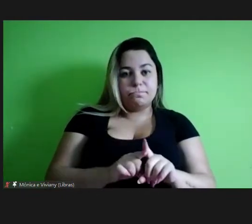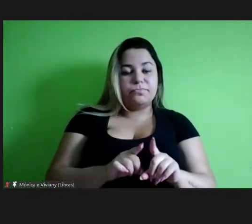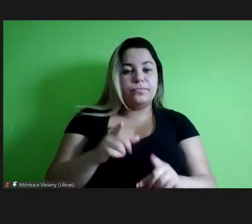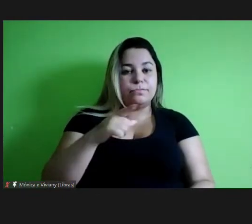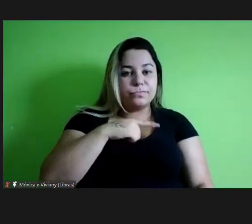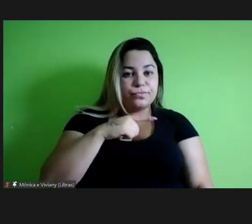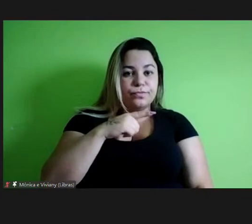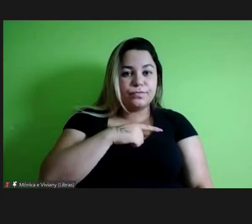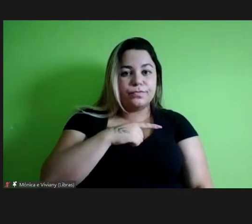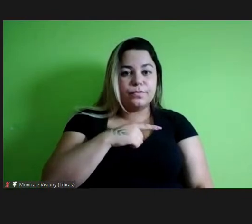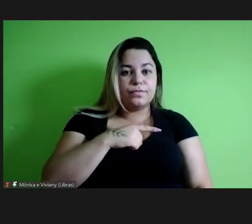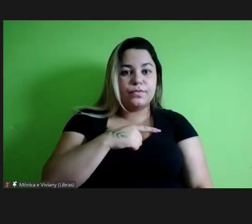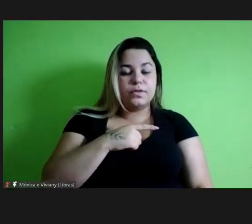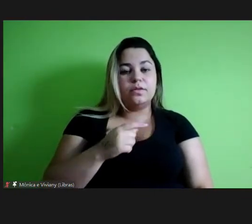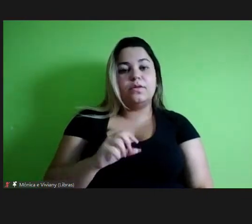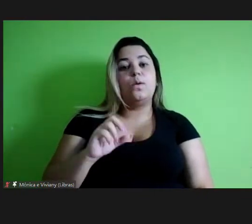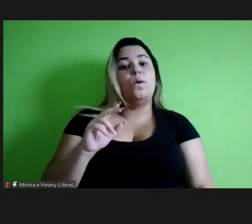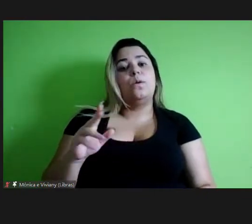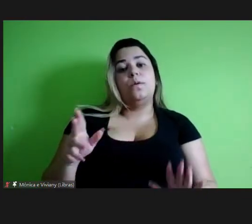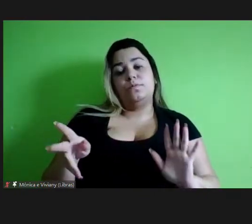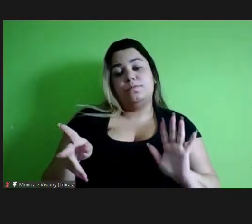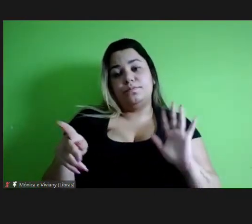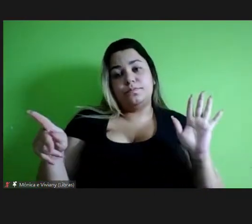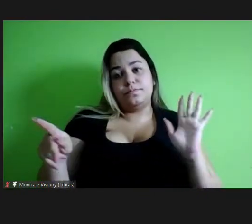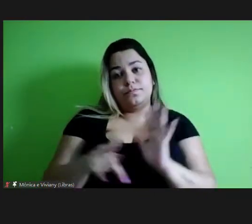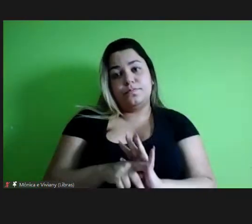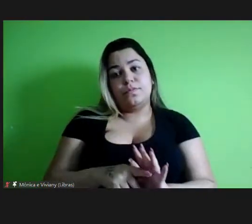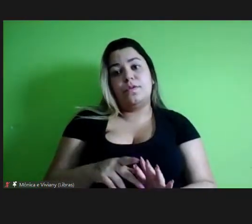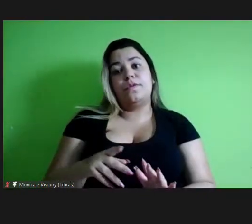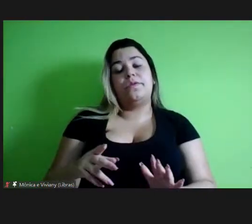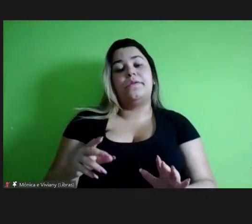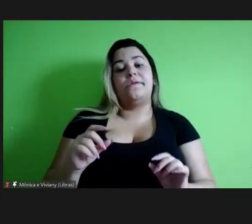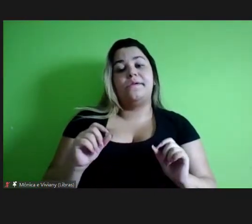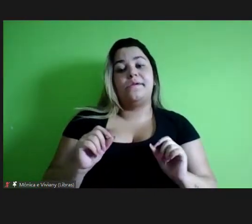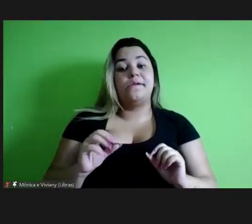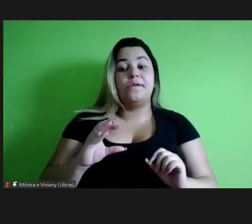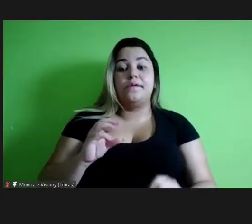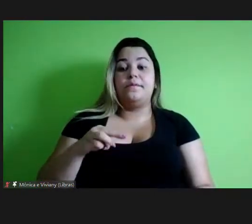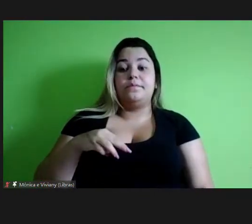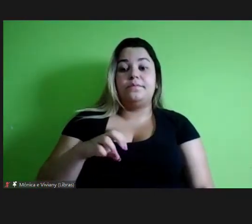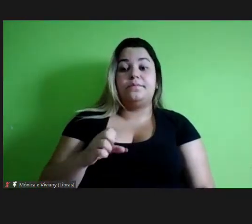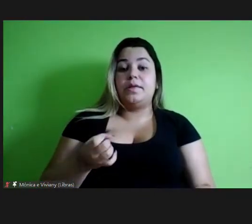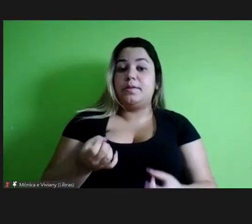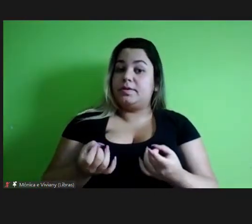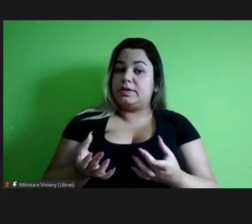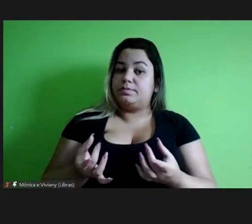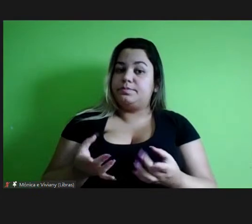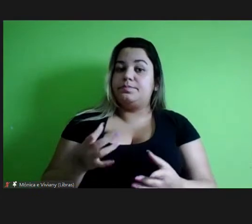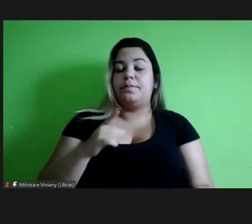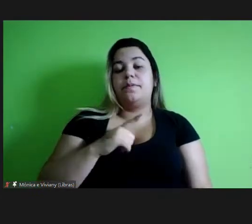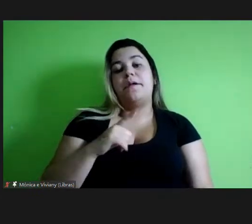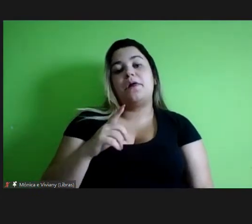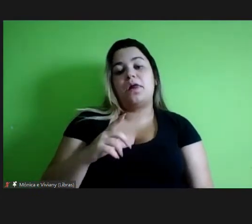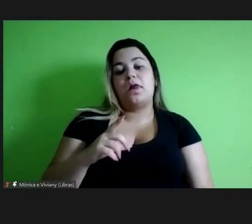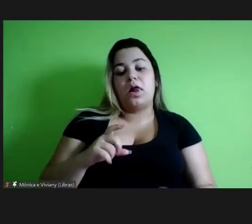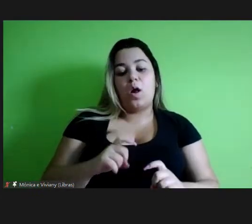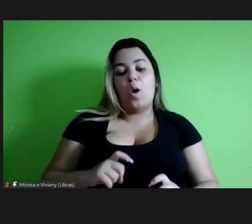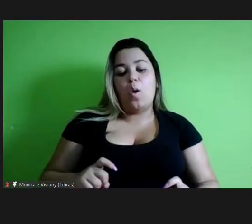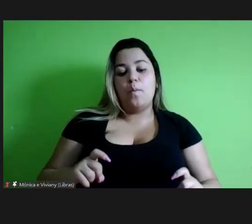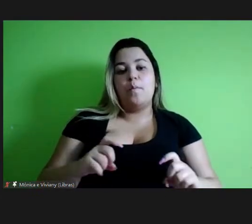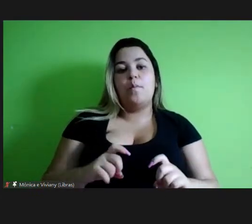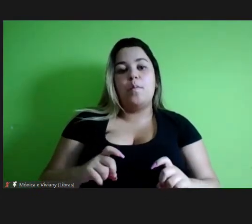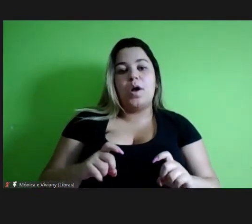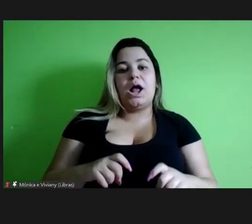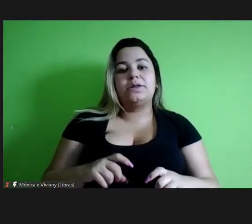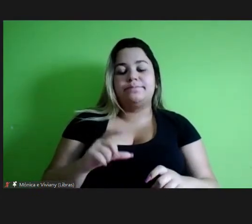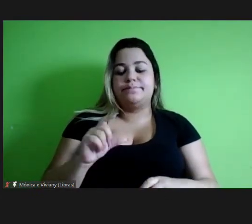community has. So for the small commerce, the person that has